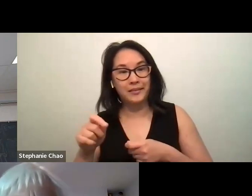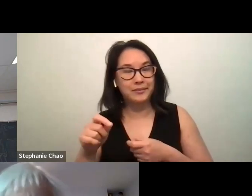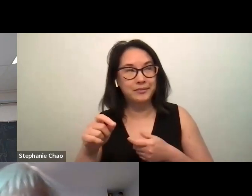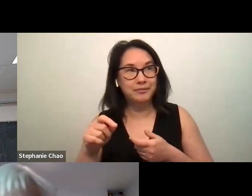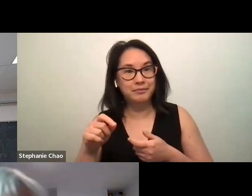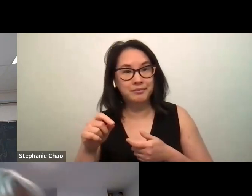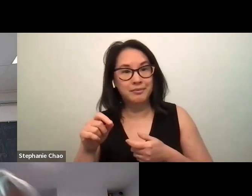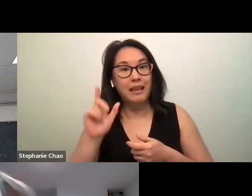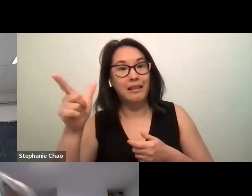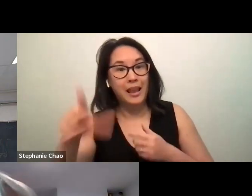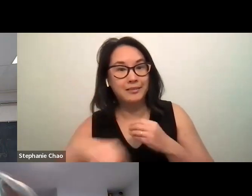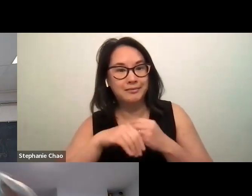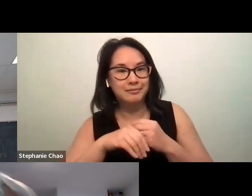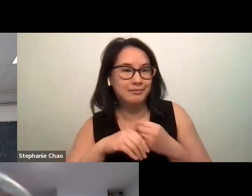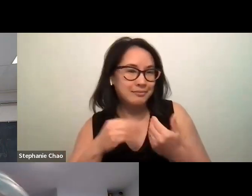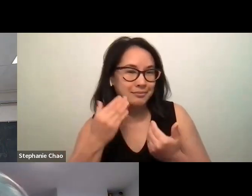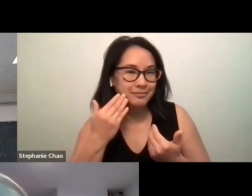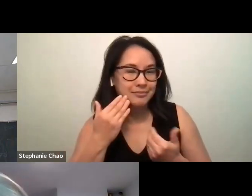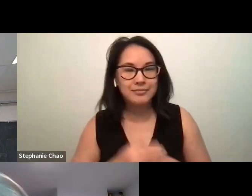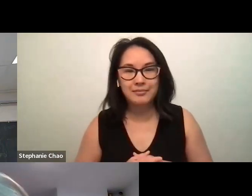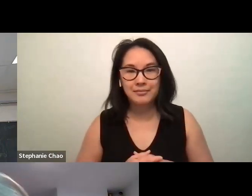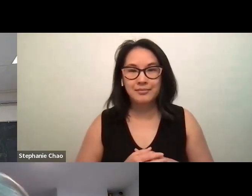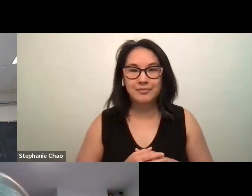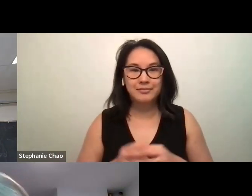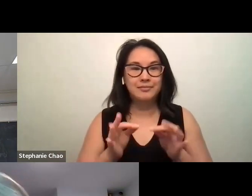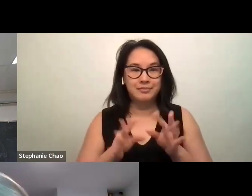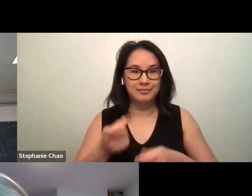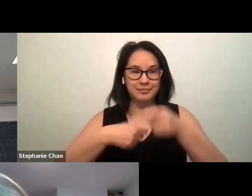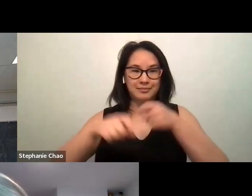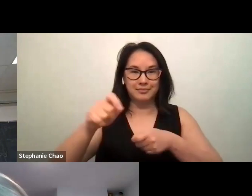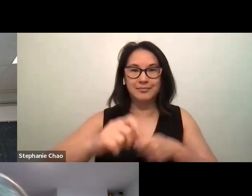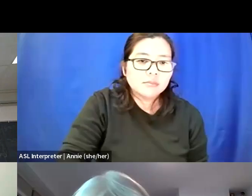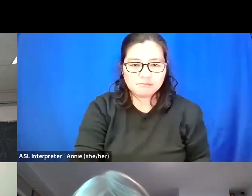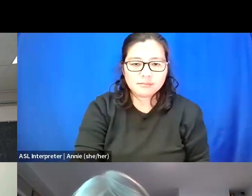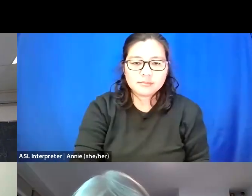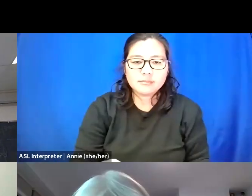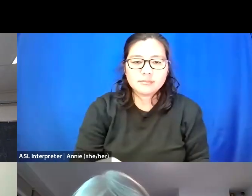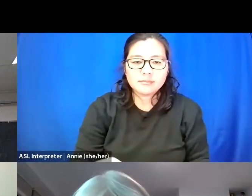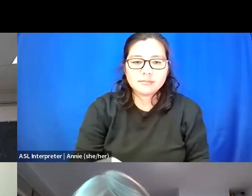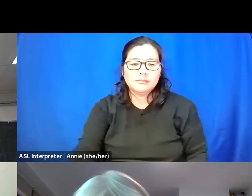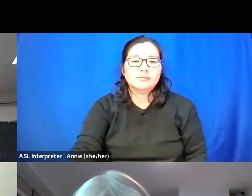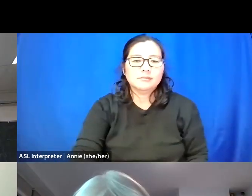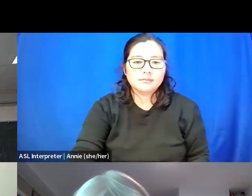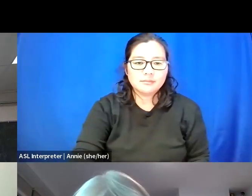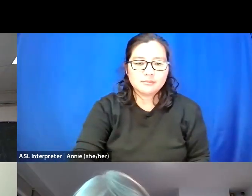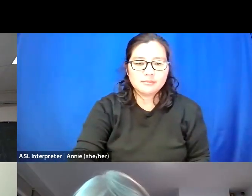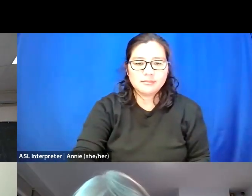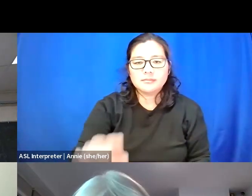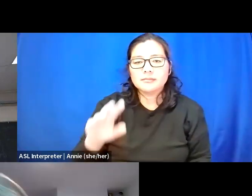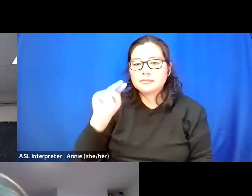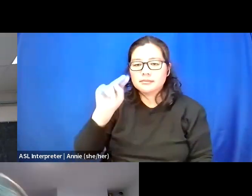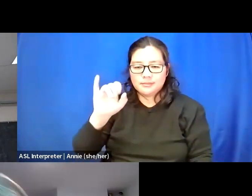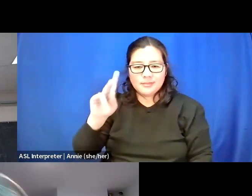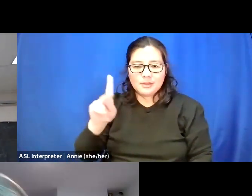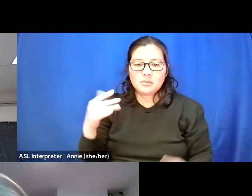on later? Yeah, yeah, it's really, it's a lot to think about again.